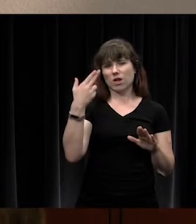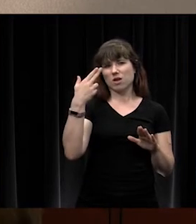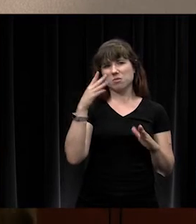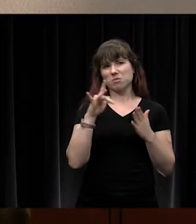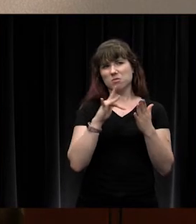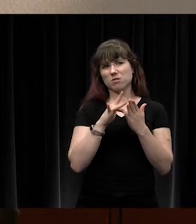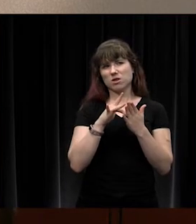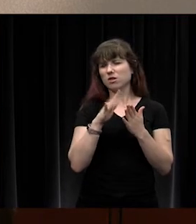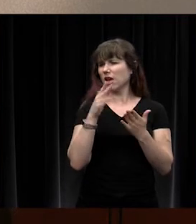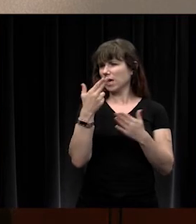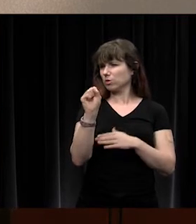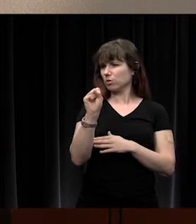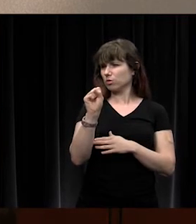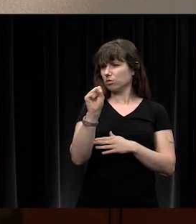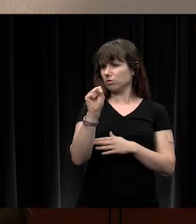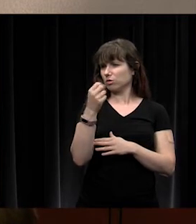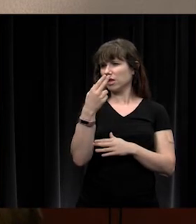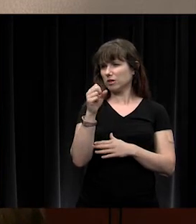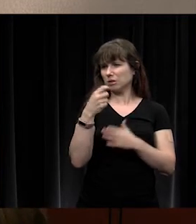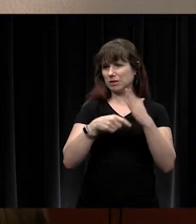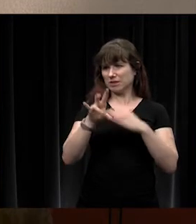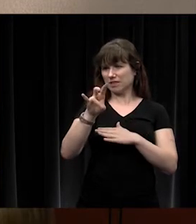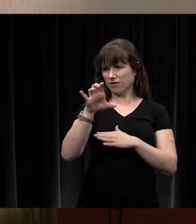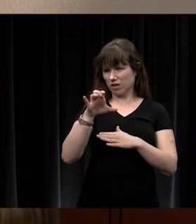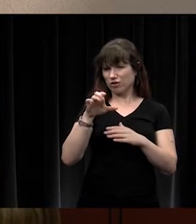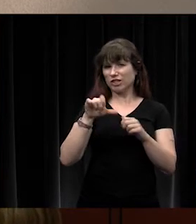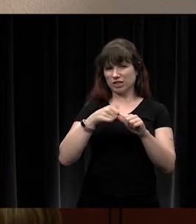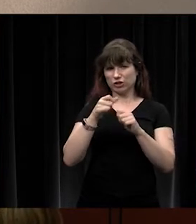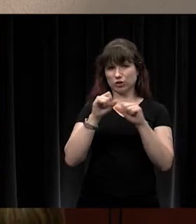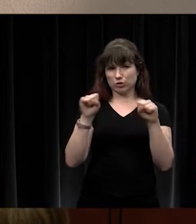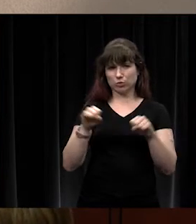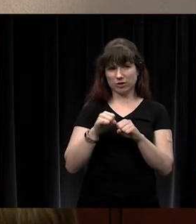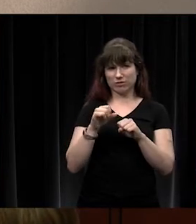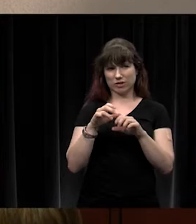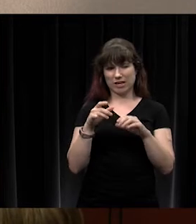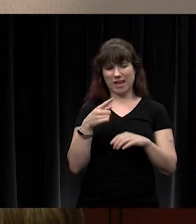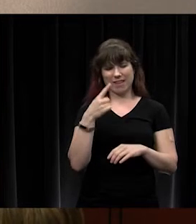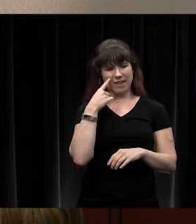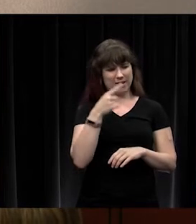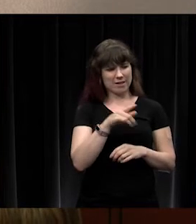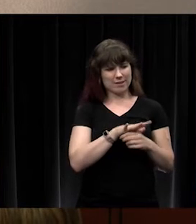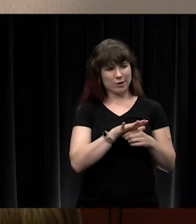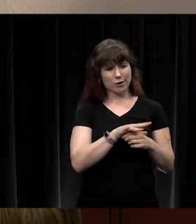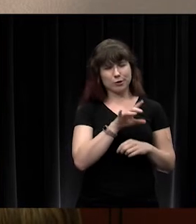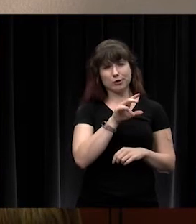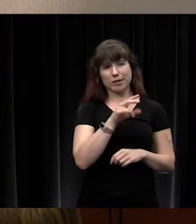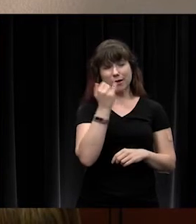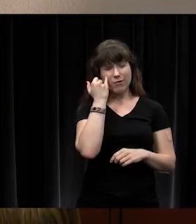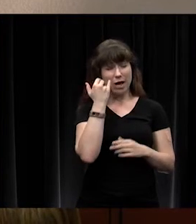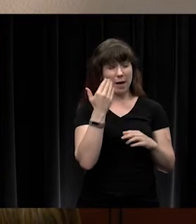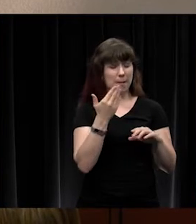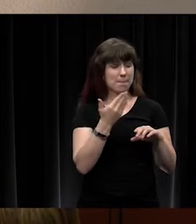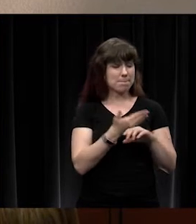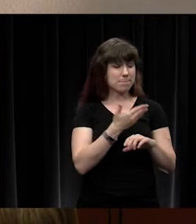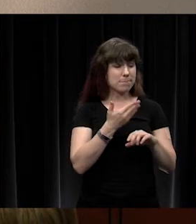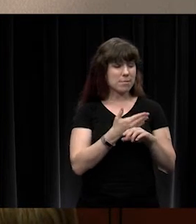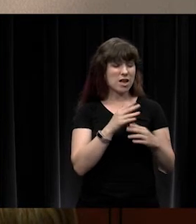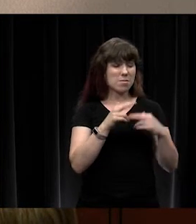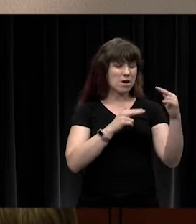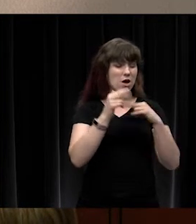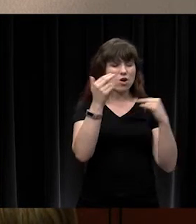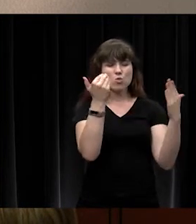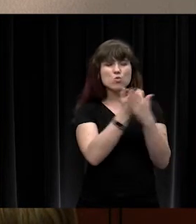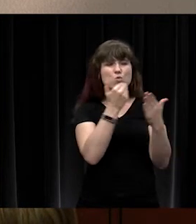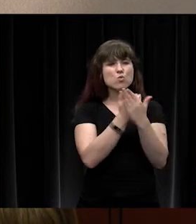Today, escalation has really been taken off. It's about $235 is what we're being told if we had to build this facility per square foot.